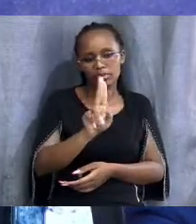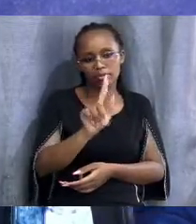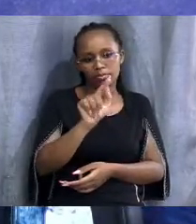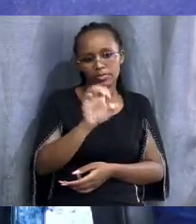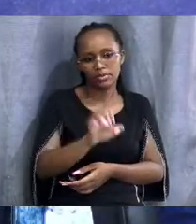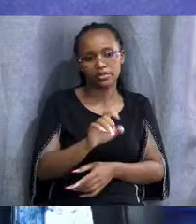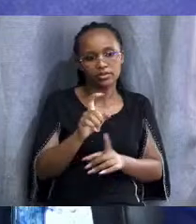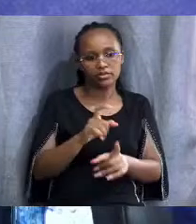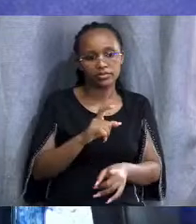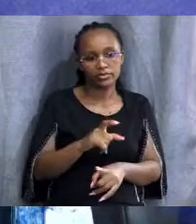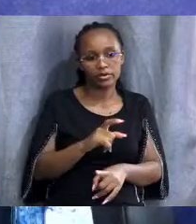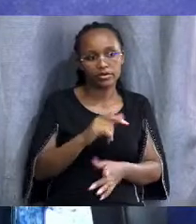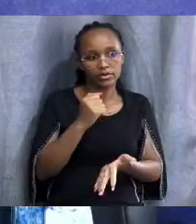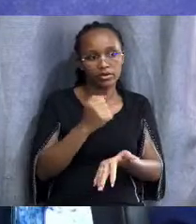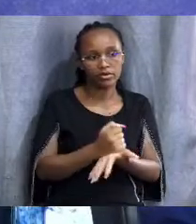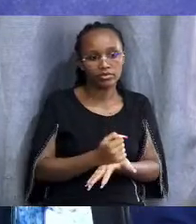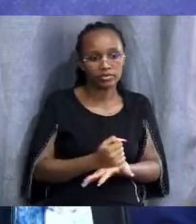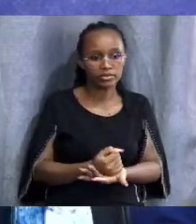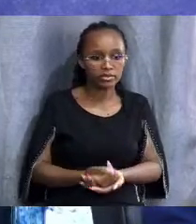the tribute from the head office.